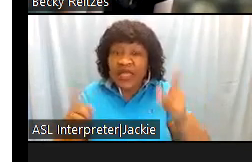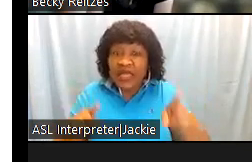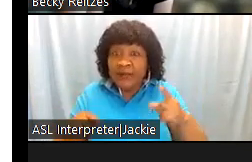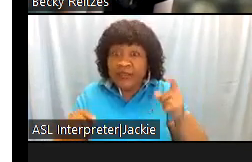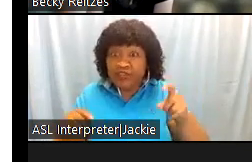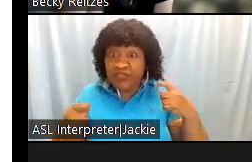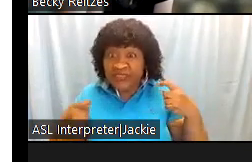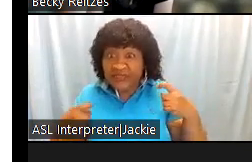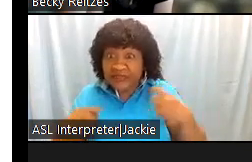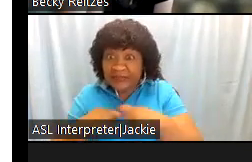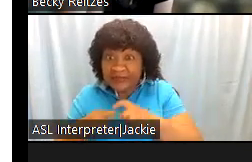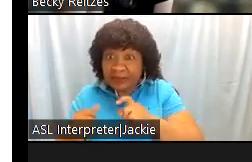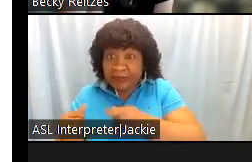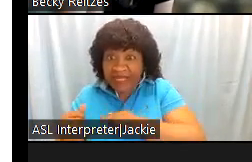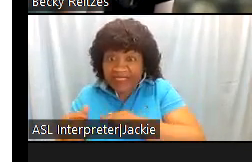press 7.